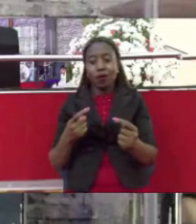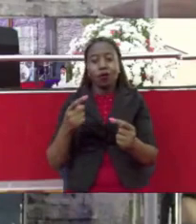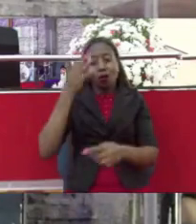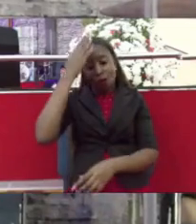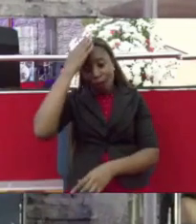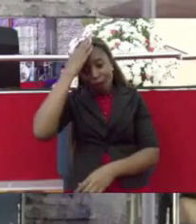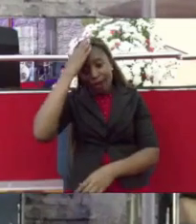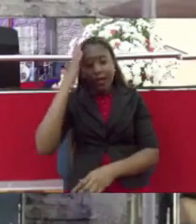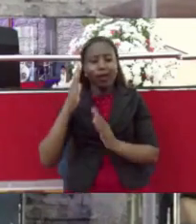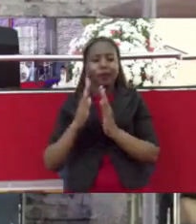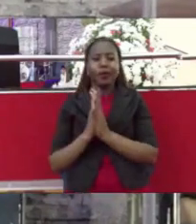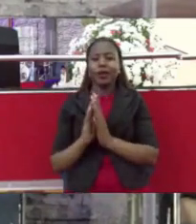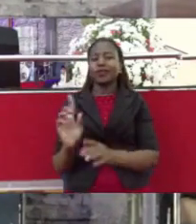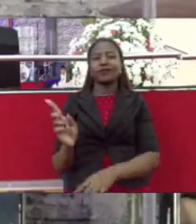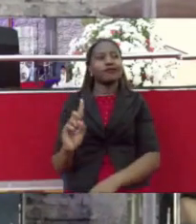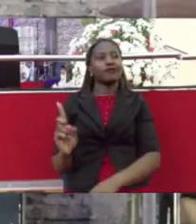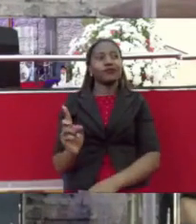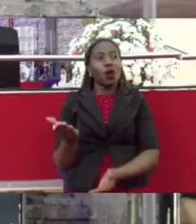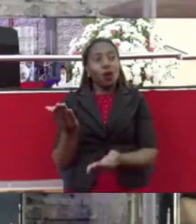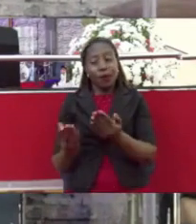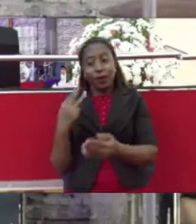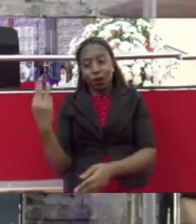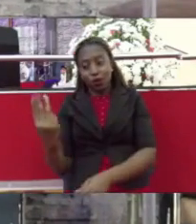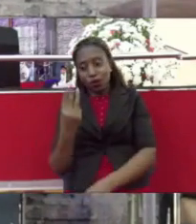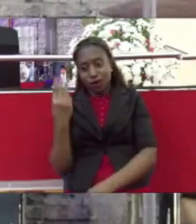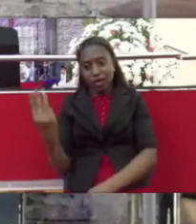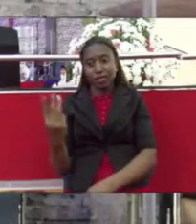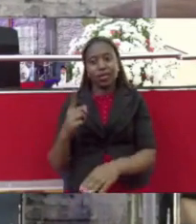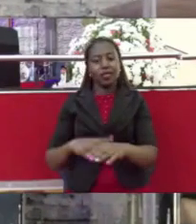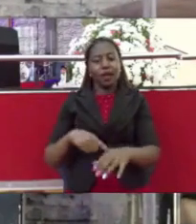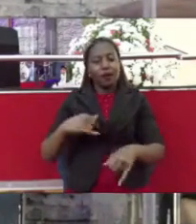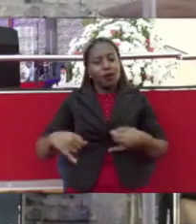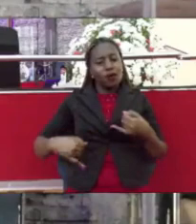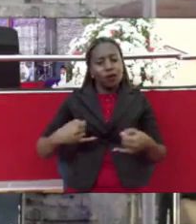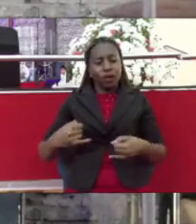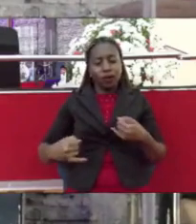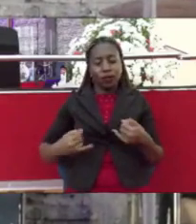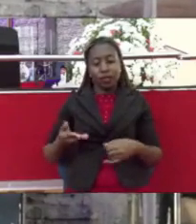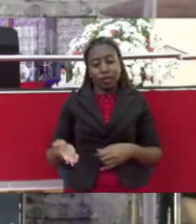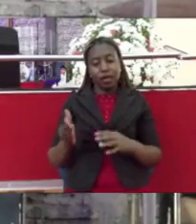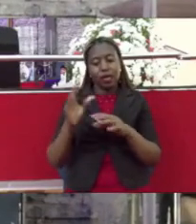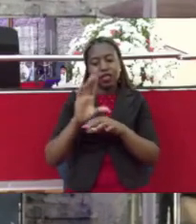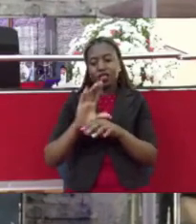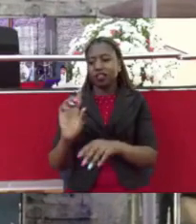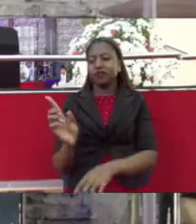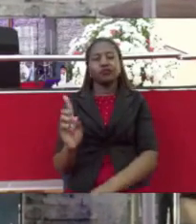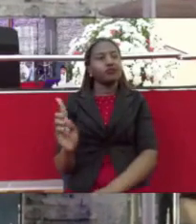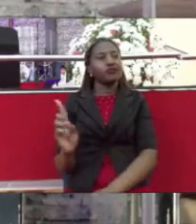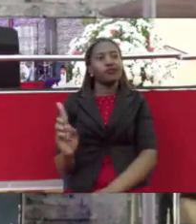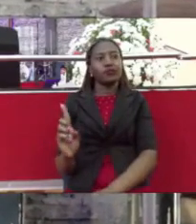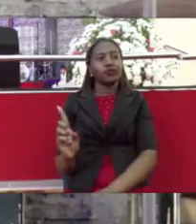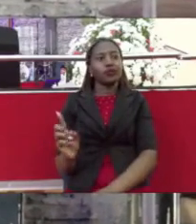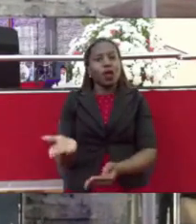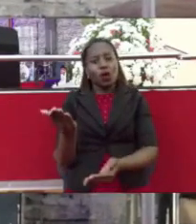ya Jumatatu. Or even when there's the times of refreshing. Ama kutorokea siku ya Jumatano ya wakati wa kuweza kuishwa tena. Or